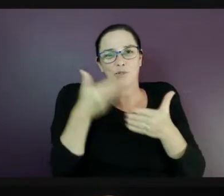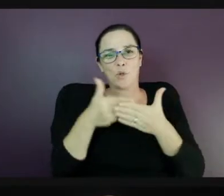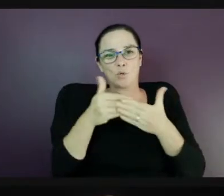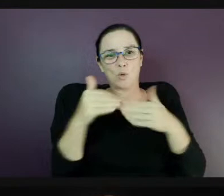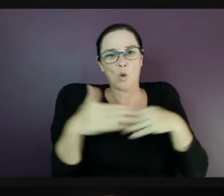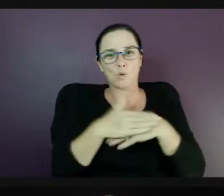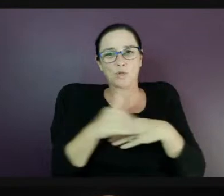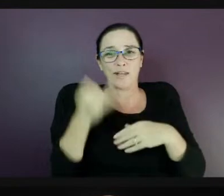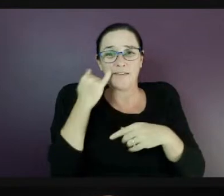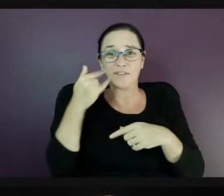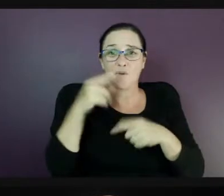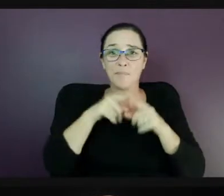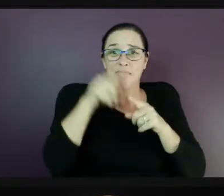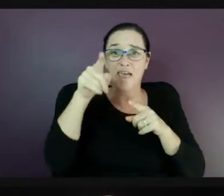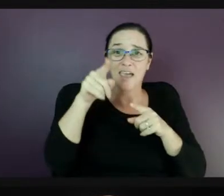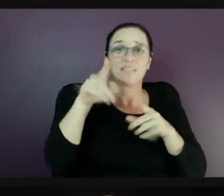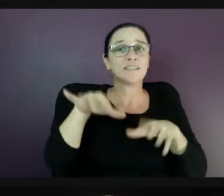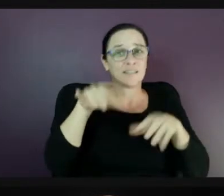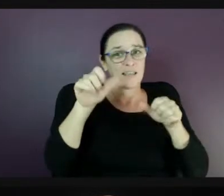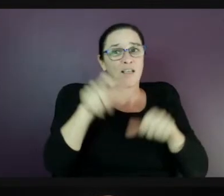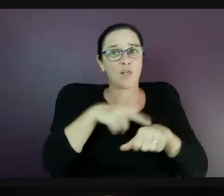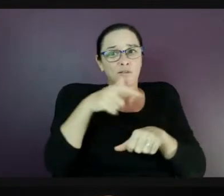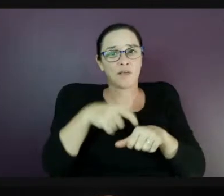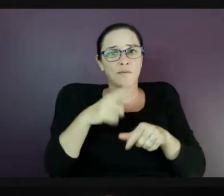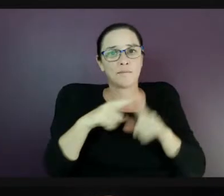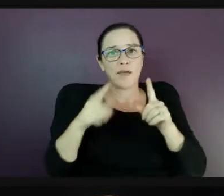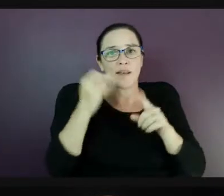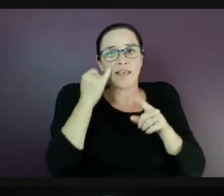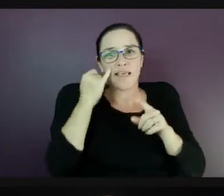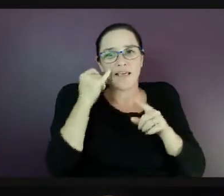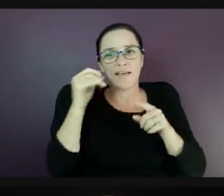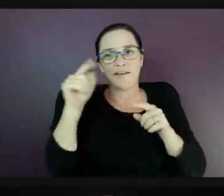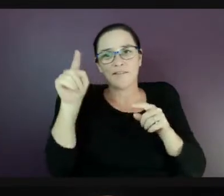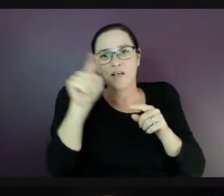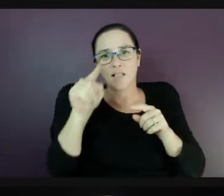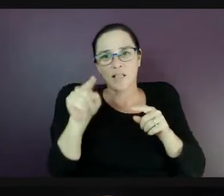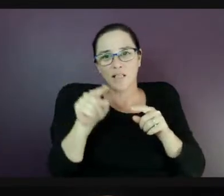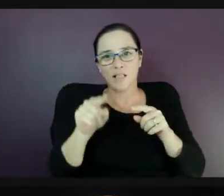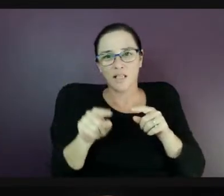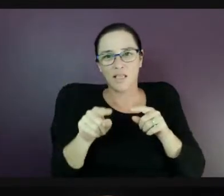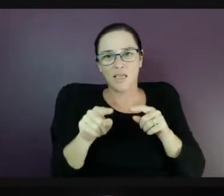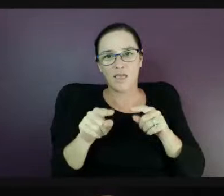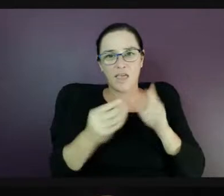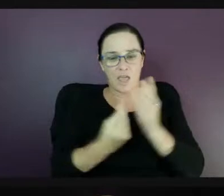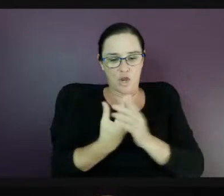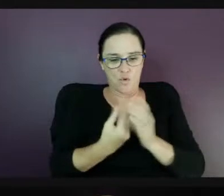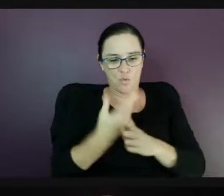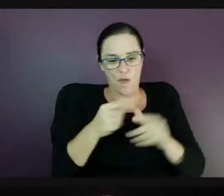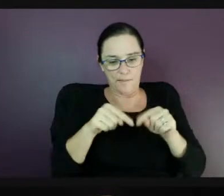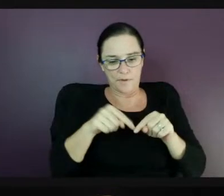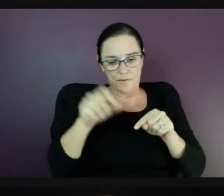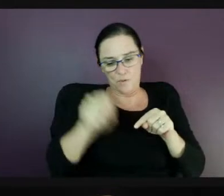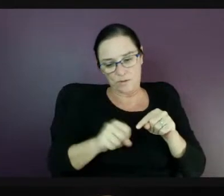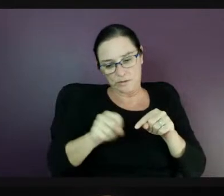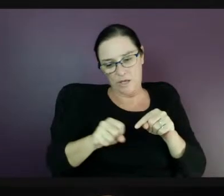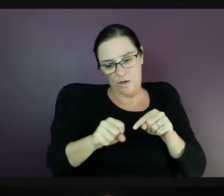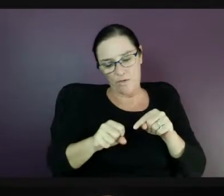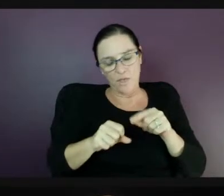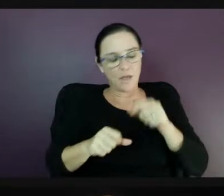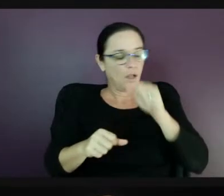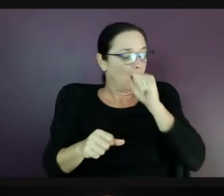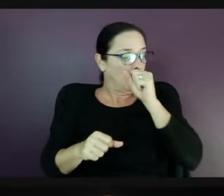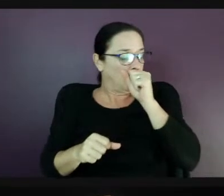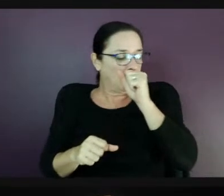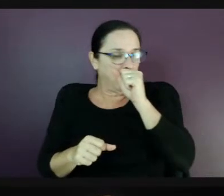right up here, then yeah, it's going to take a long ways. But if it manages to propagate down the southwest rift and erupt further down, then it's a lot more likely, right? It's